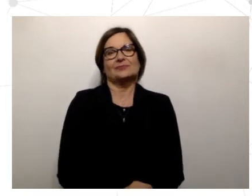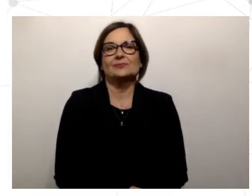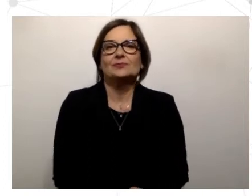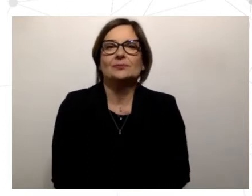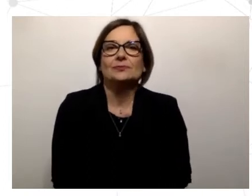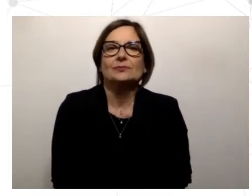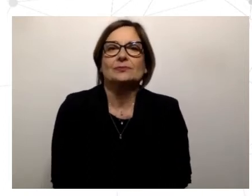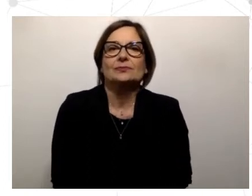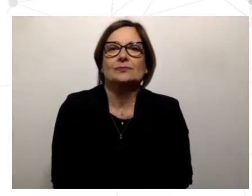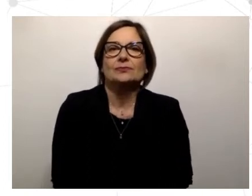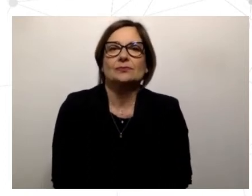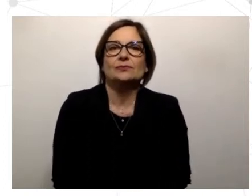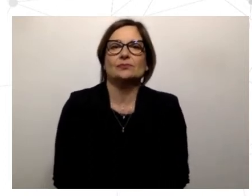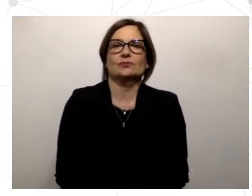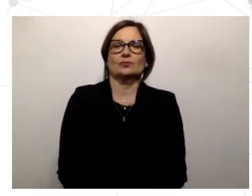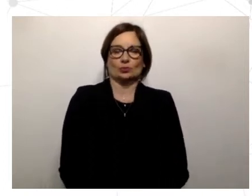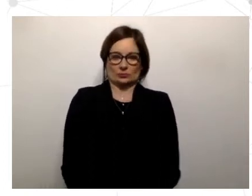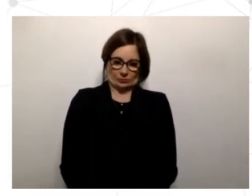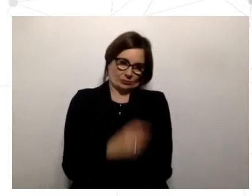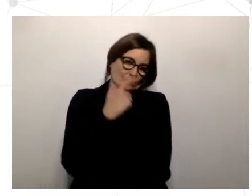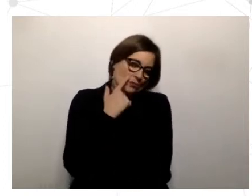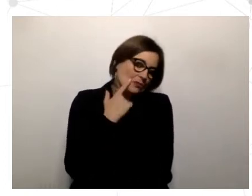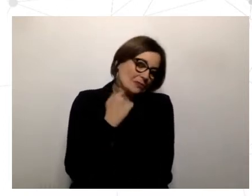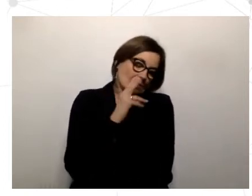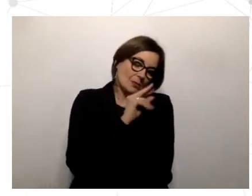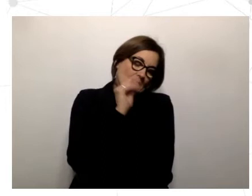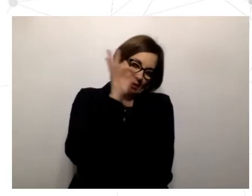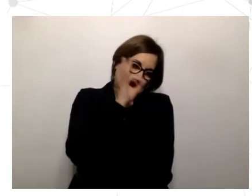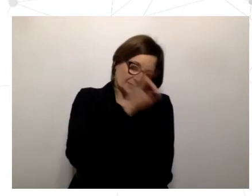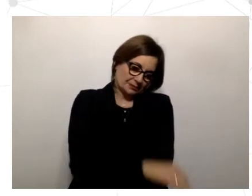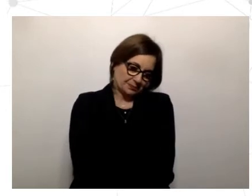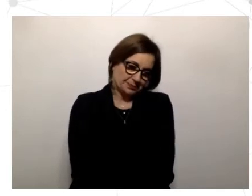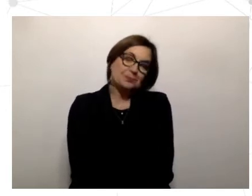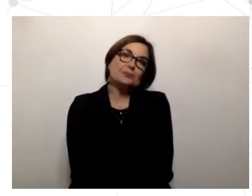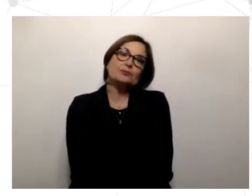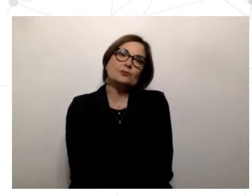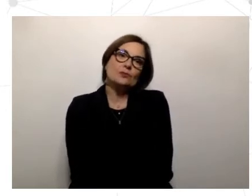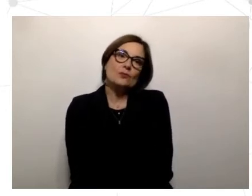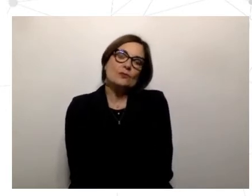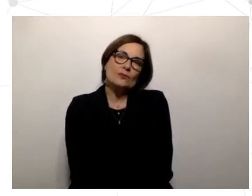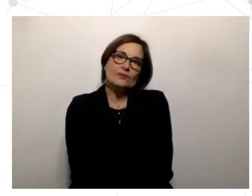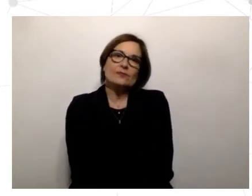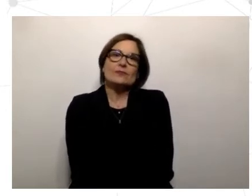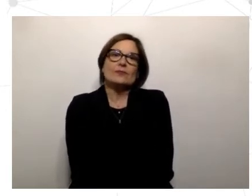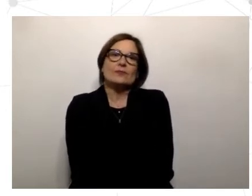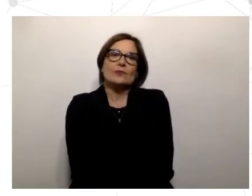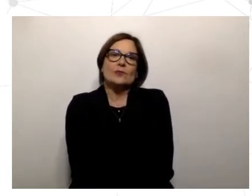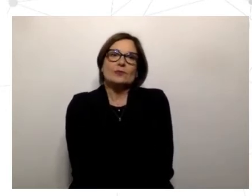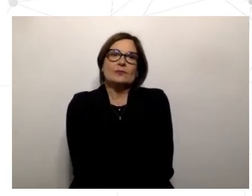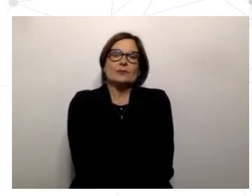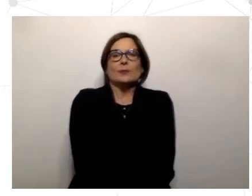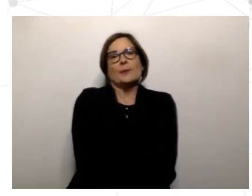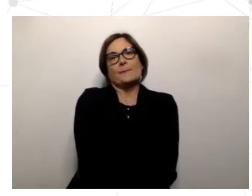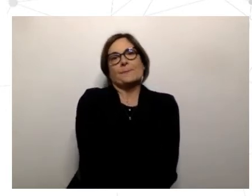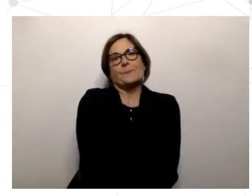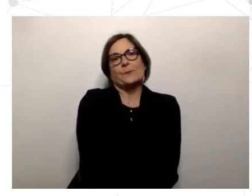forward to trying this out, well, on behalf of the Soundscape team, we do have a very